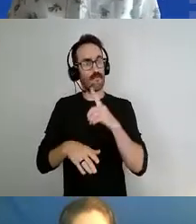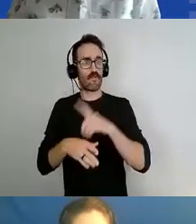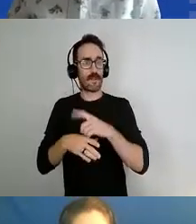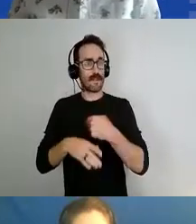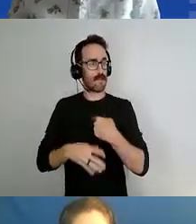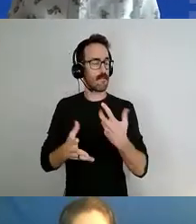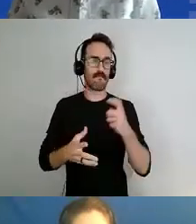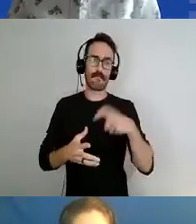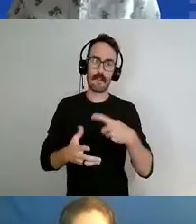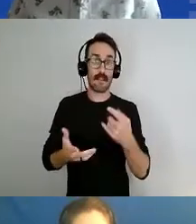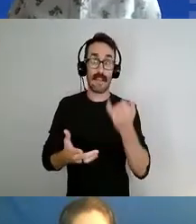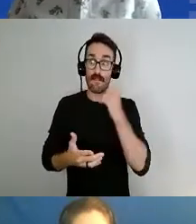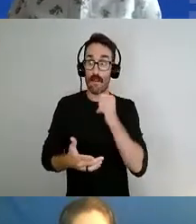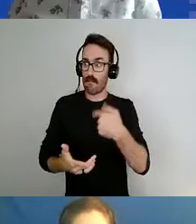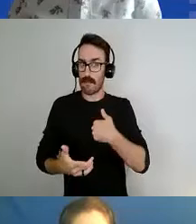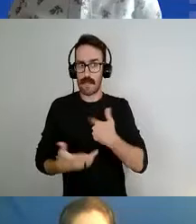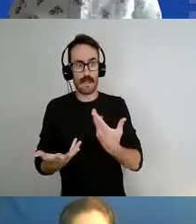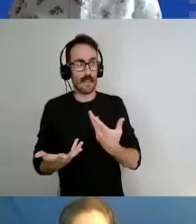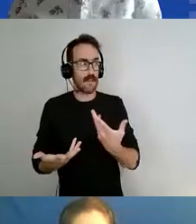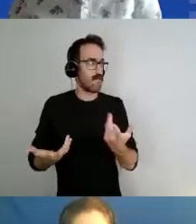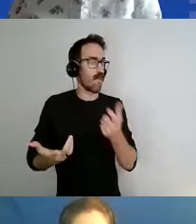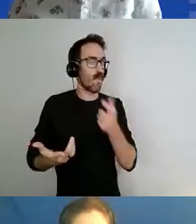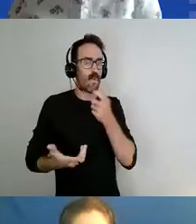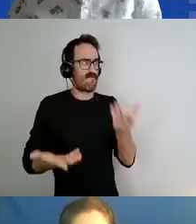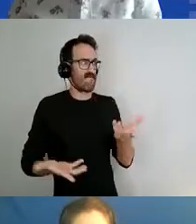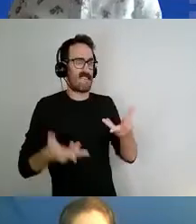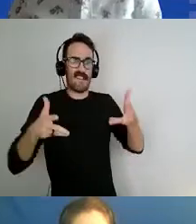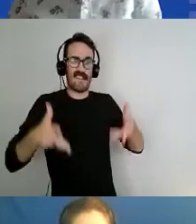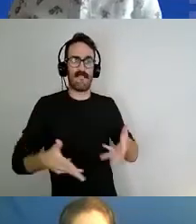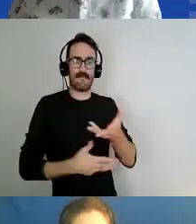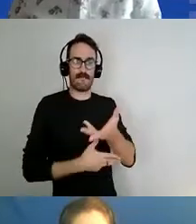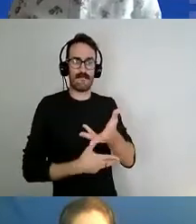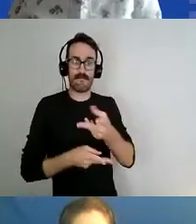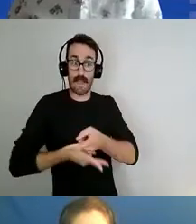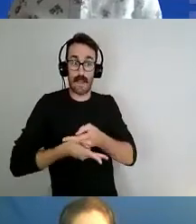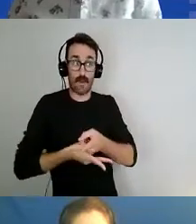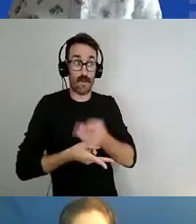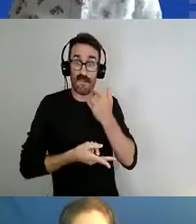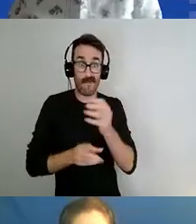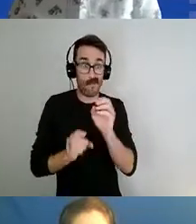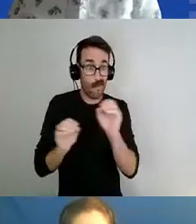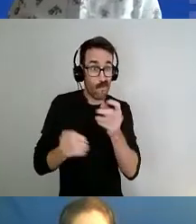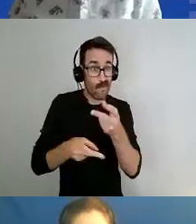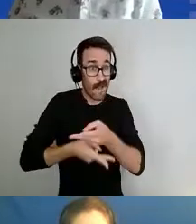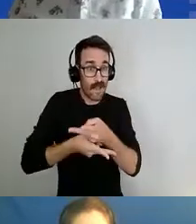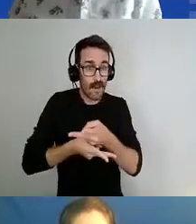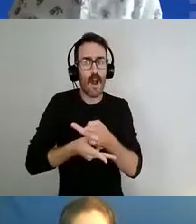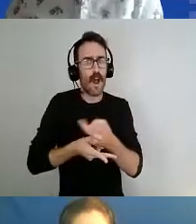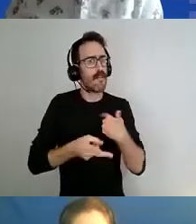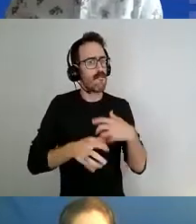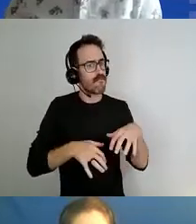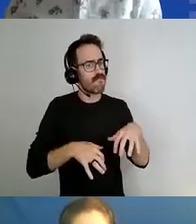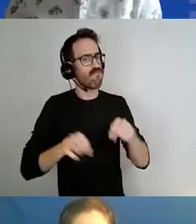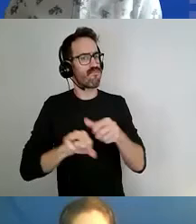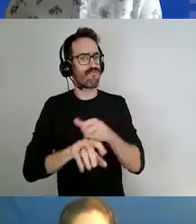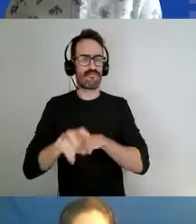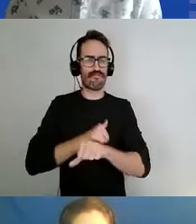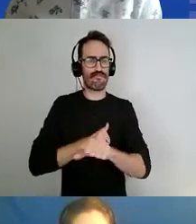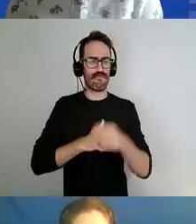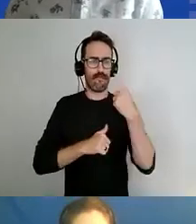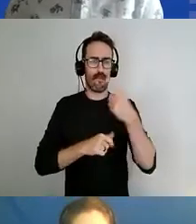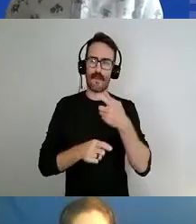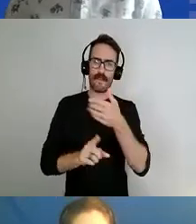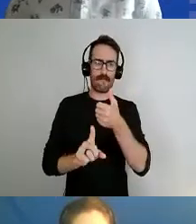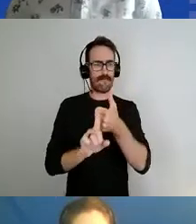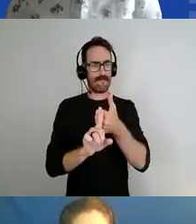if not me, then who would do it? So showing up in the absence of others showing up.